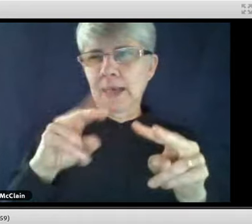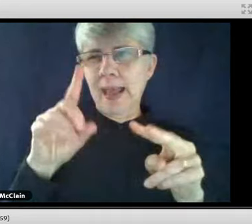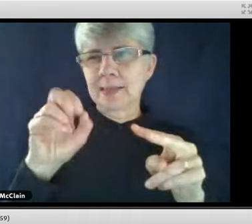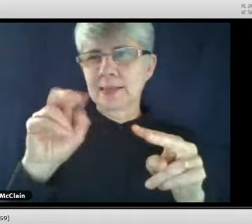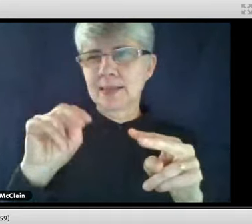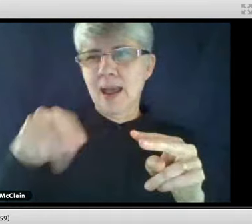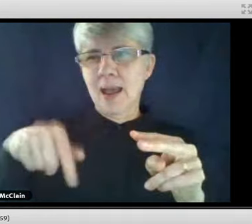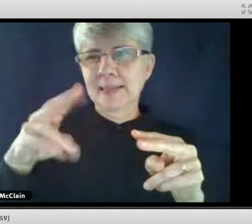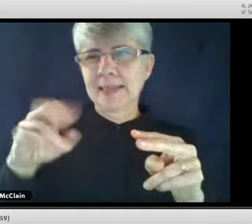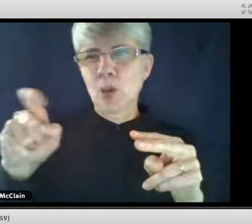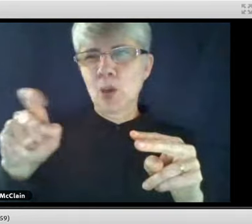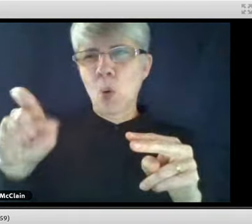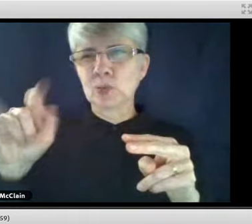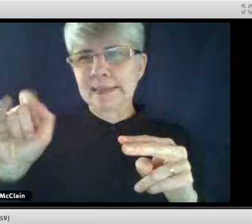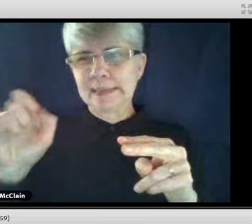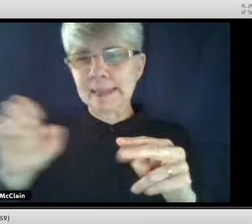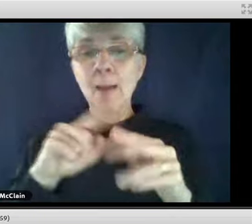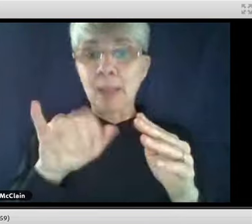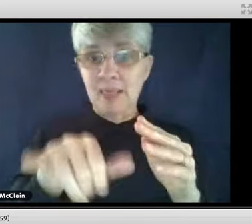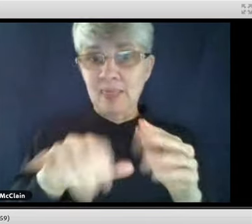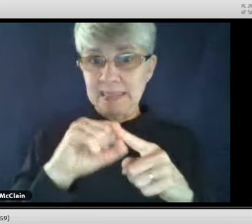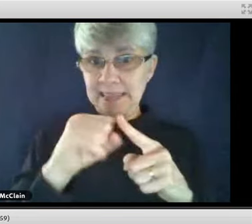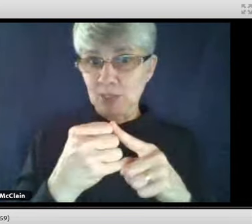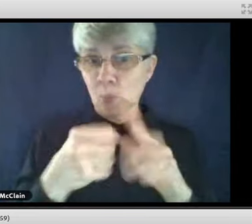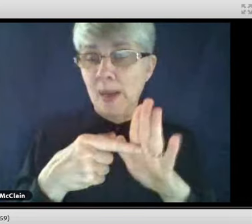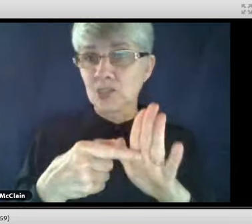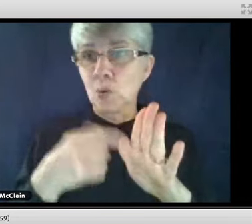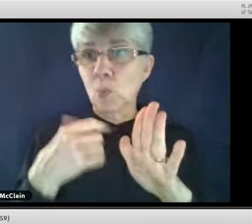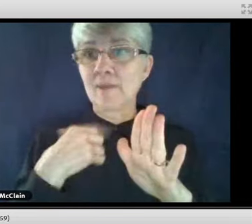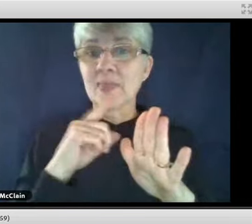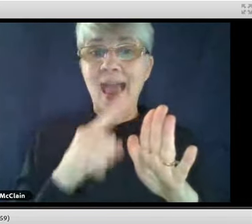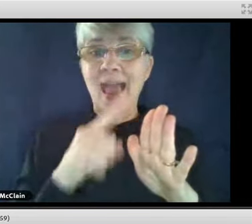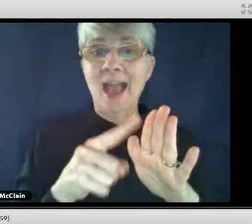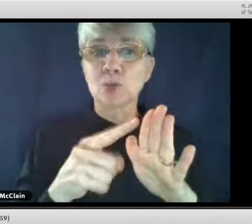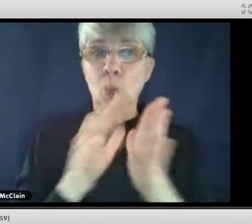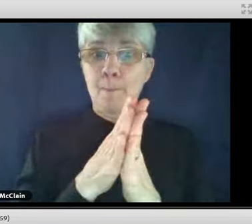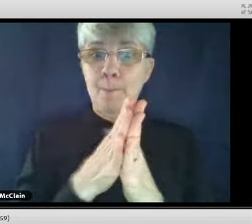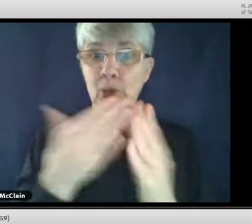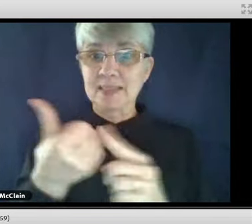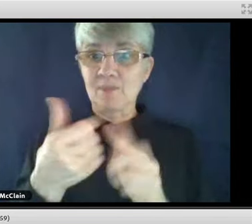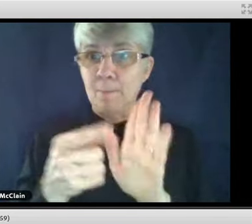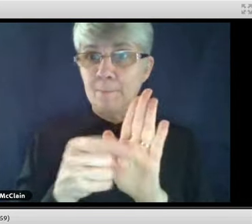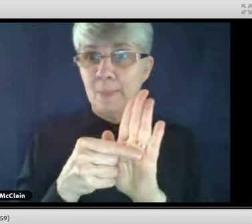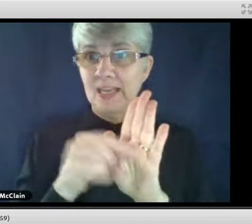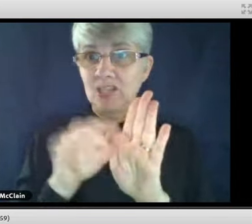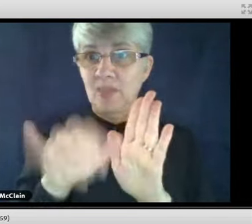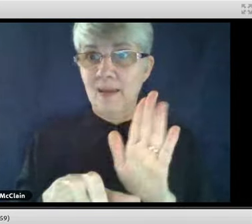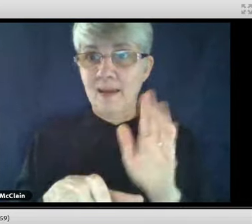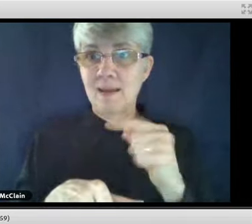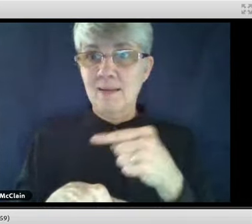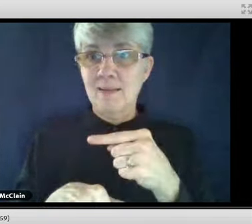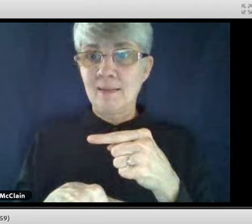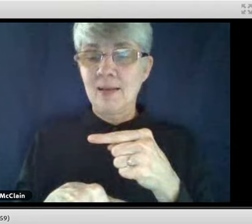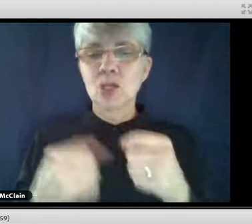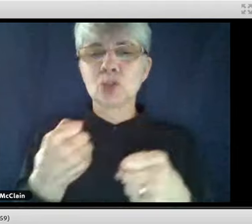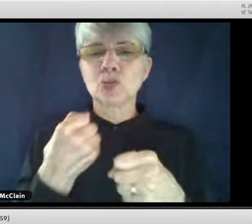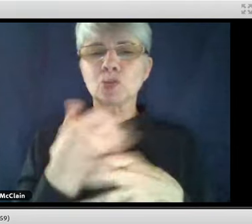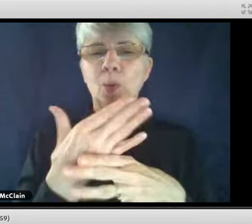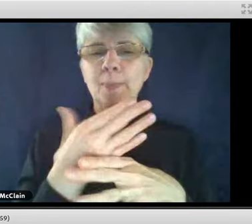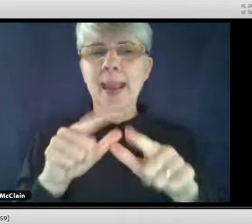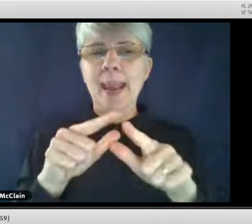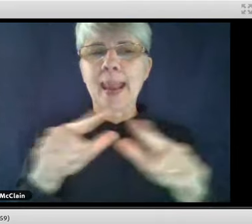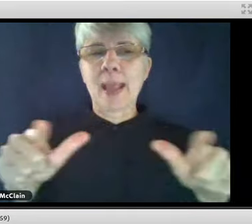in this case we have on the actual item itself, on the actual publication, the German language title as opposed